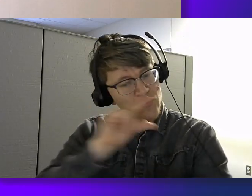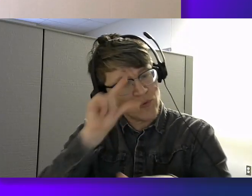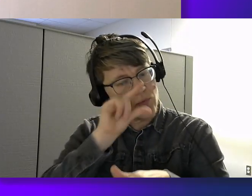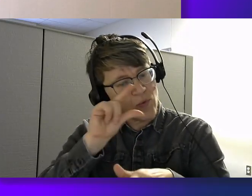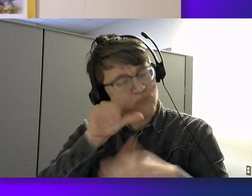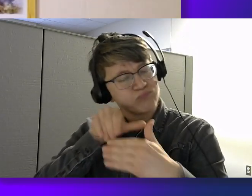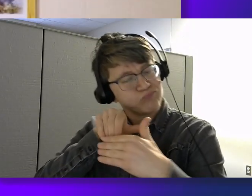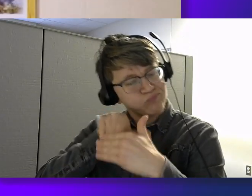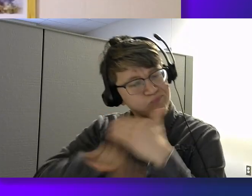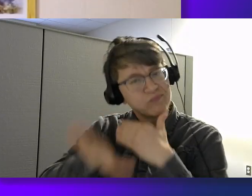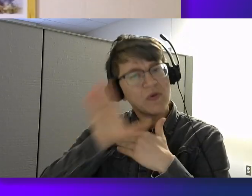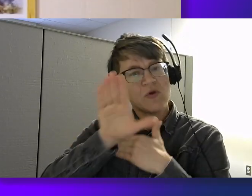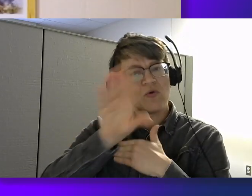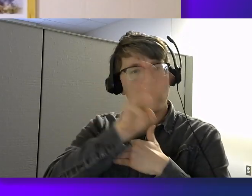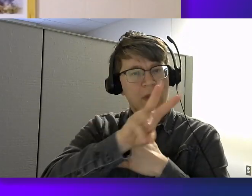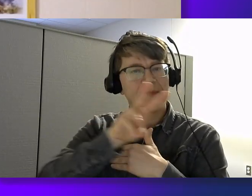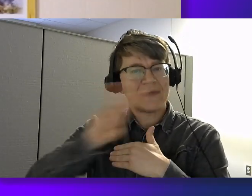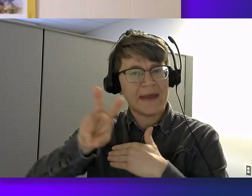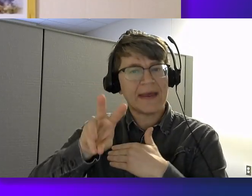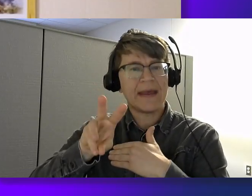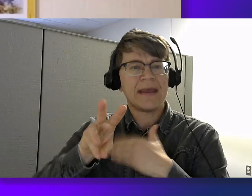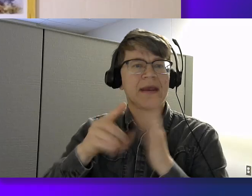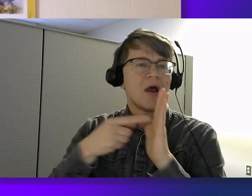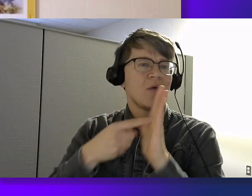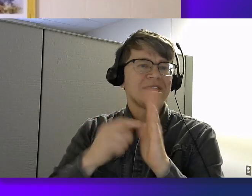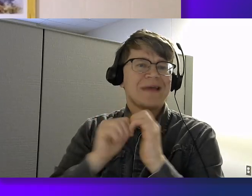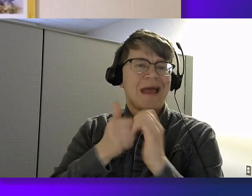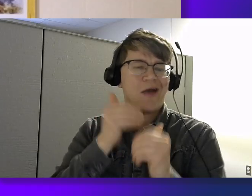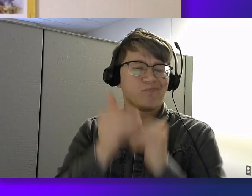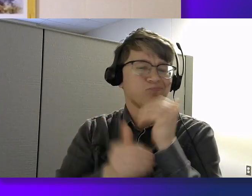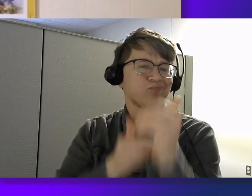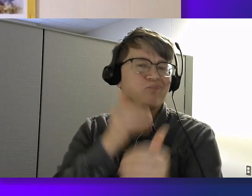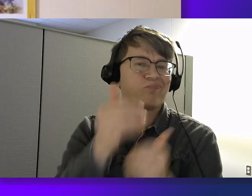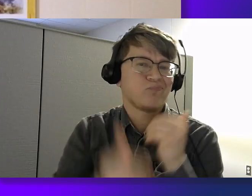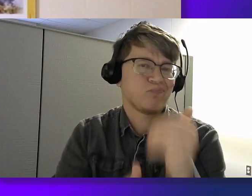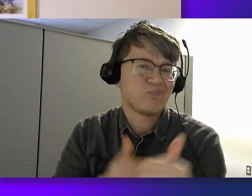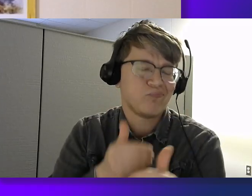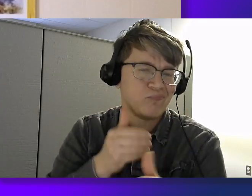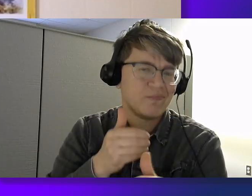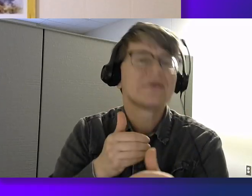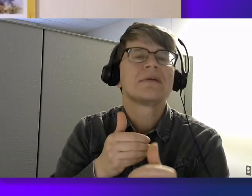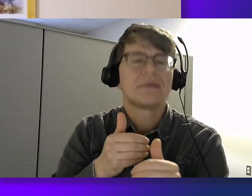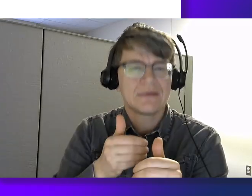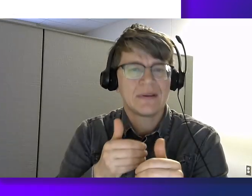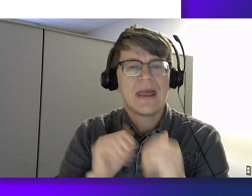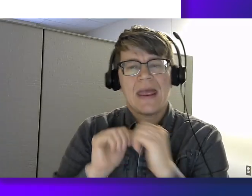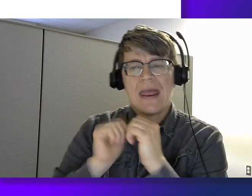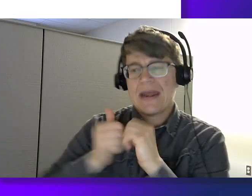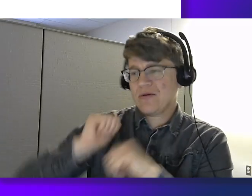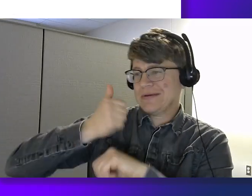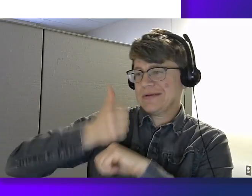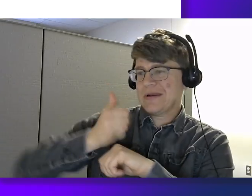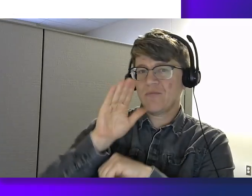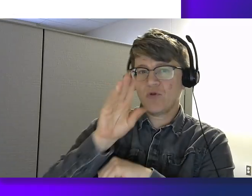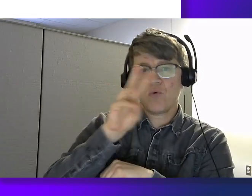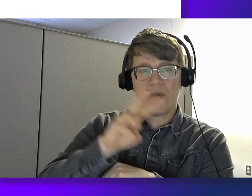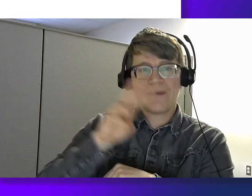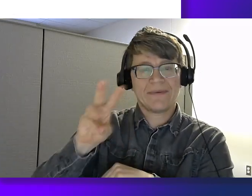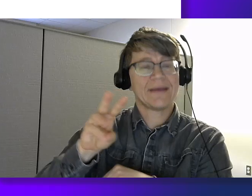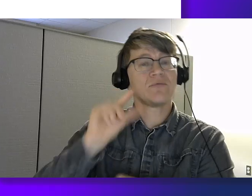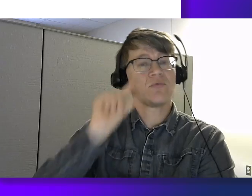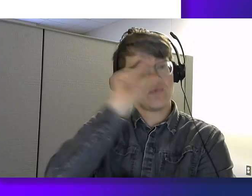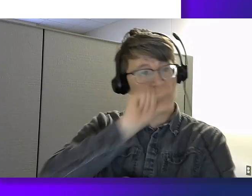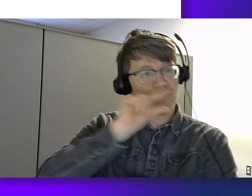comes into play. Let's take a look at how this process works and learn how to enable it on your web pages. Search engines have three primary